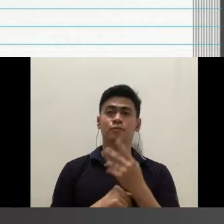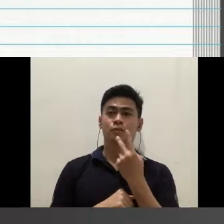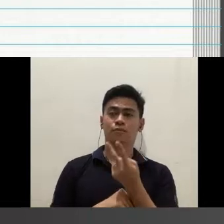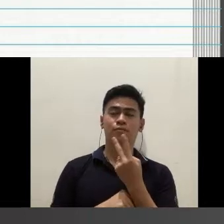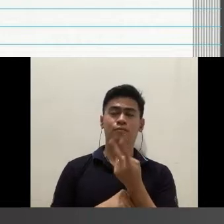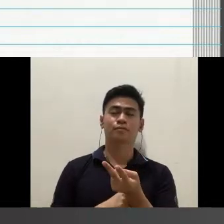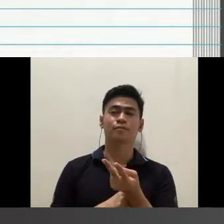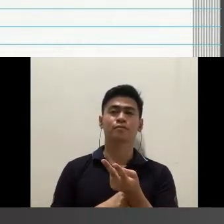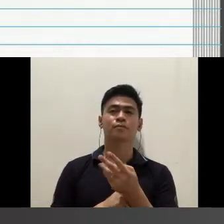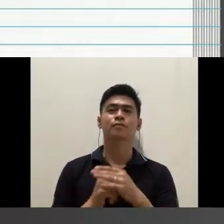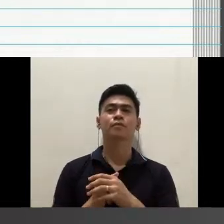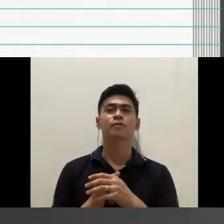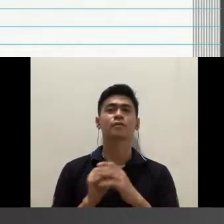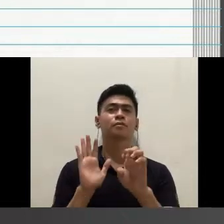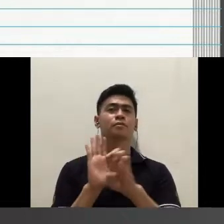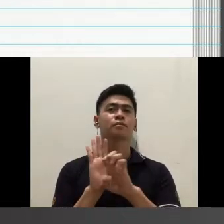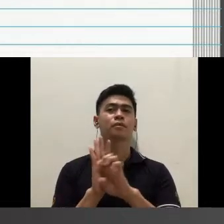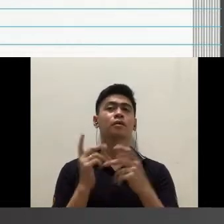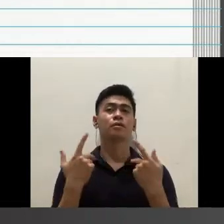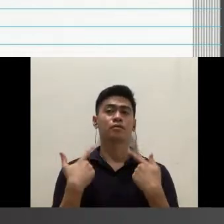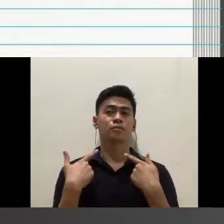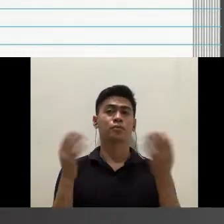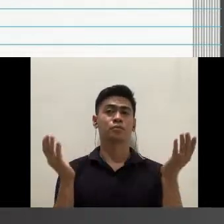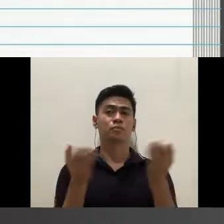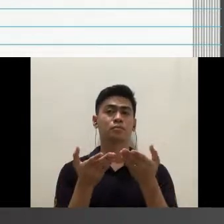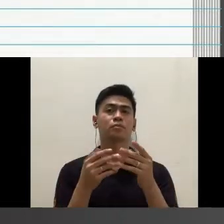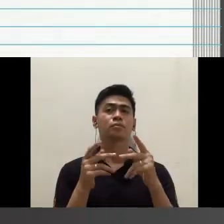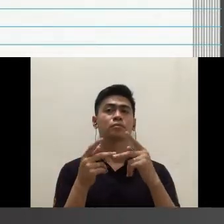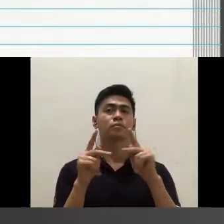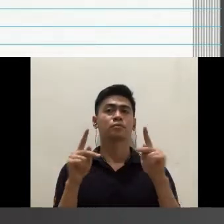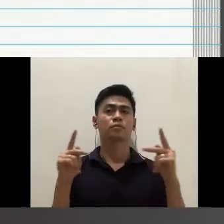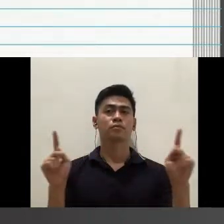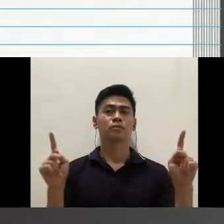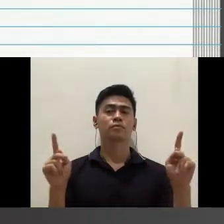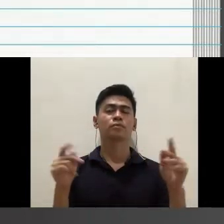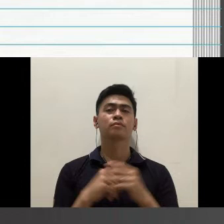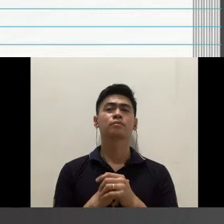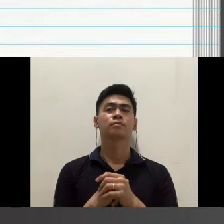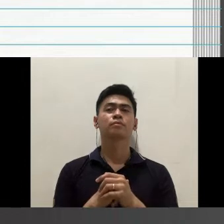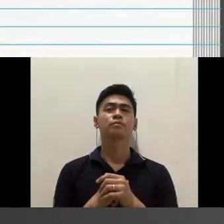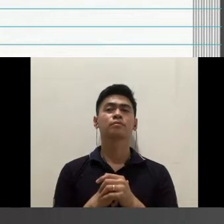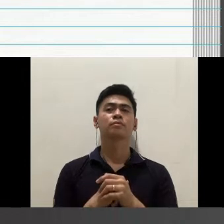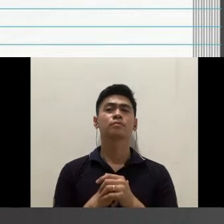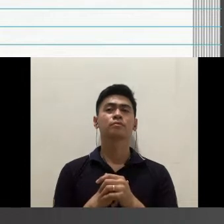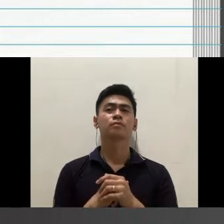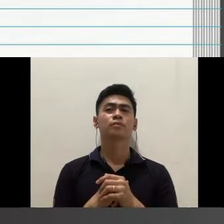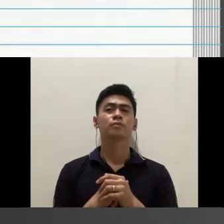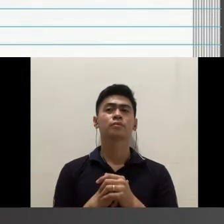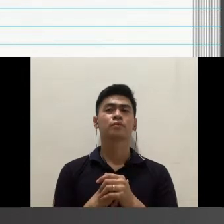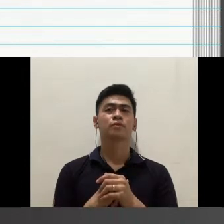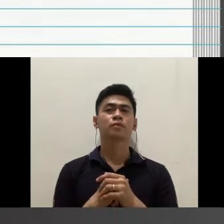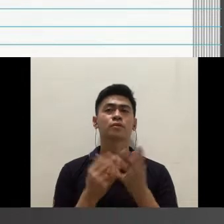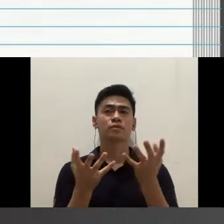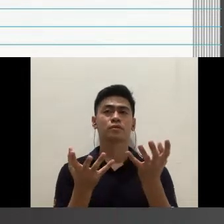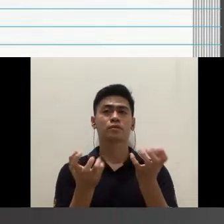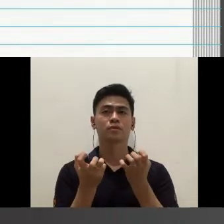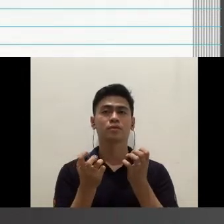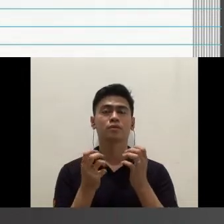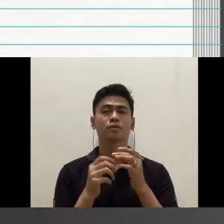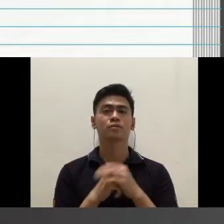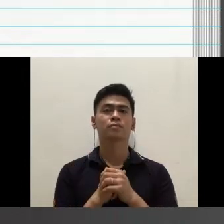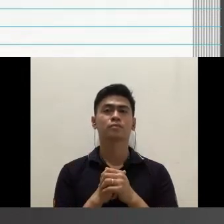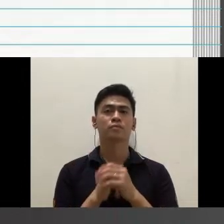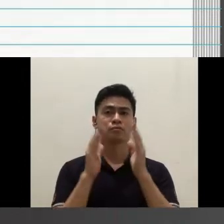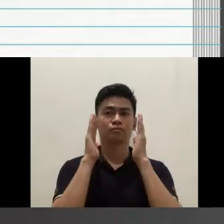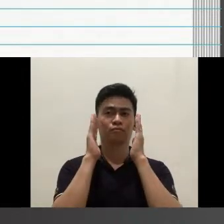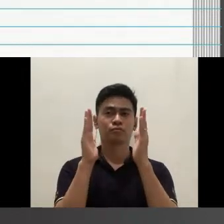paragraph gives an overview of the argument and closes with a thesis statement that reveals the position to